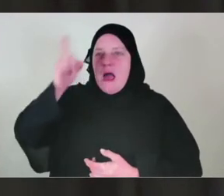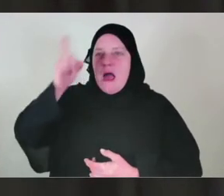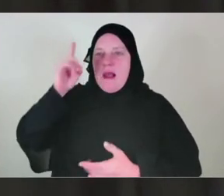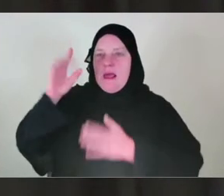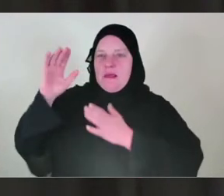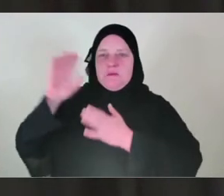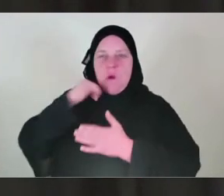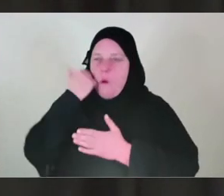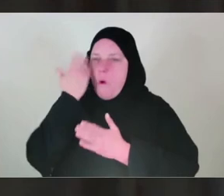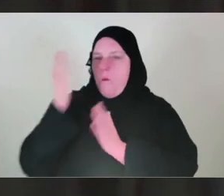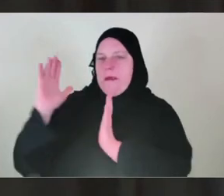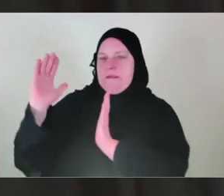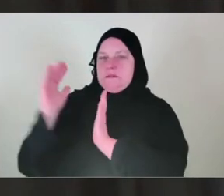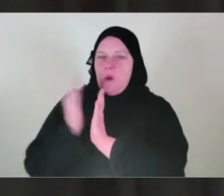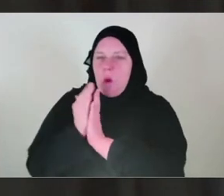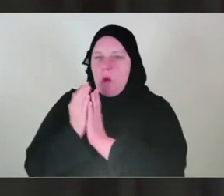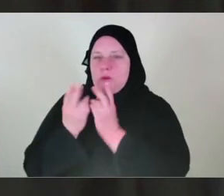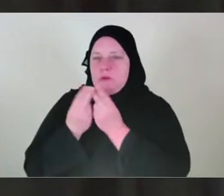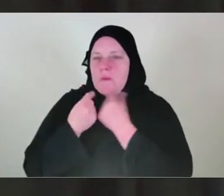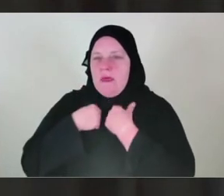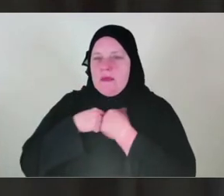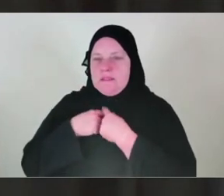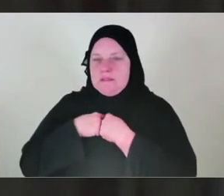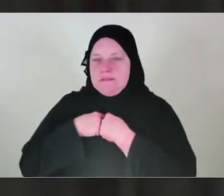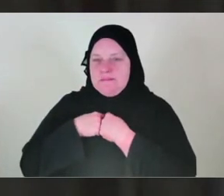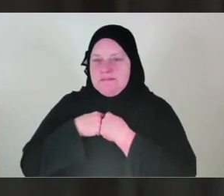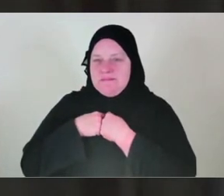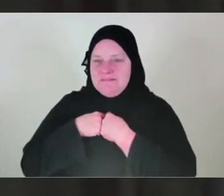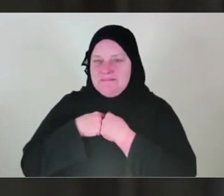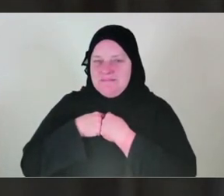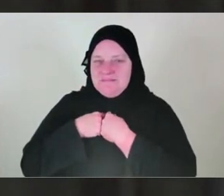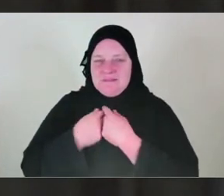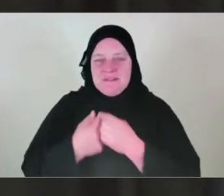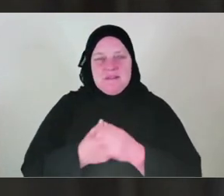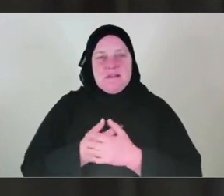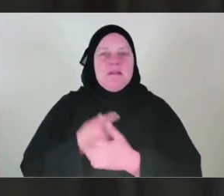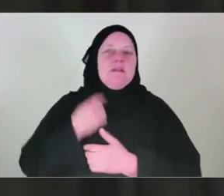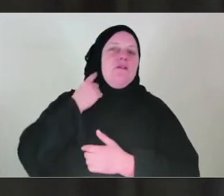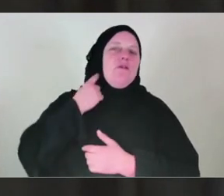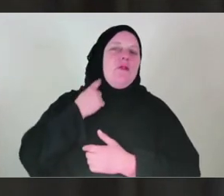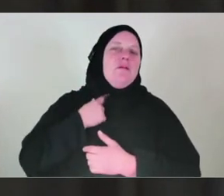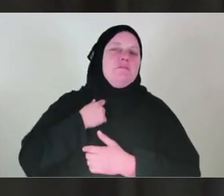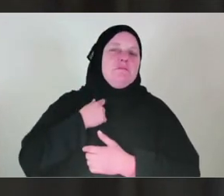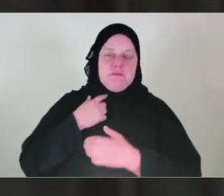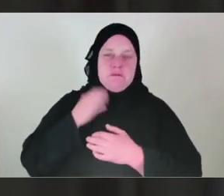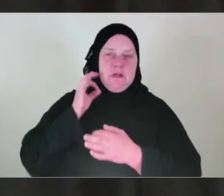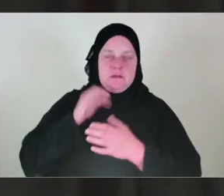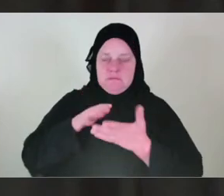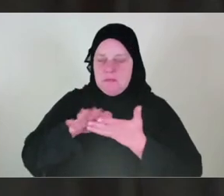Why does it mention Habl al-Wareed? This is the Wareed. You ever heard Min al-Wareed ila al-Wareed?